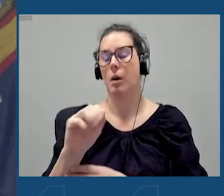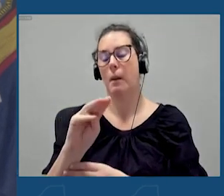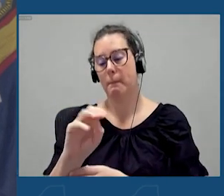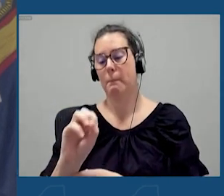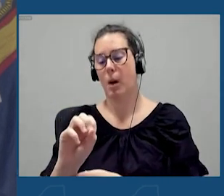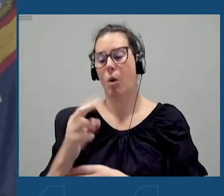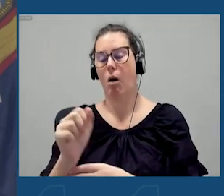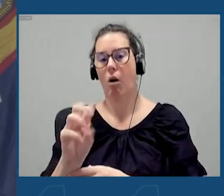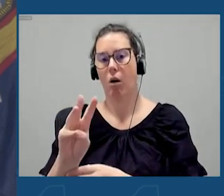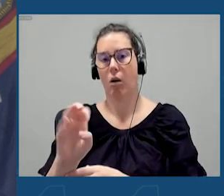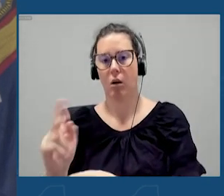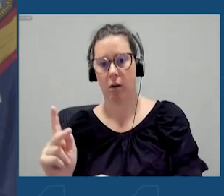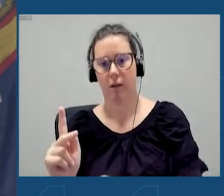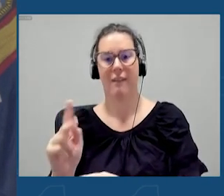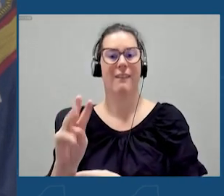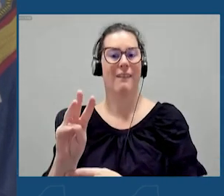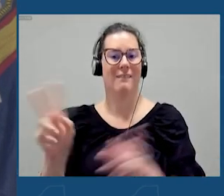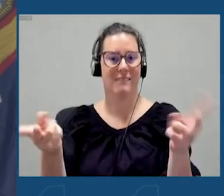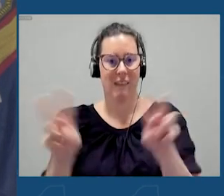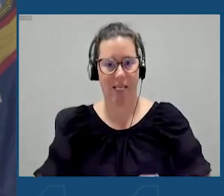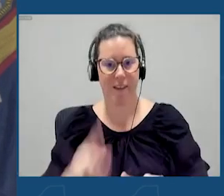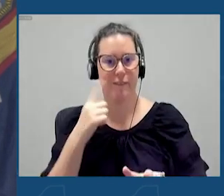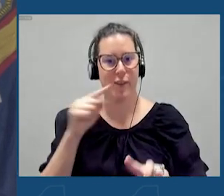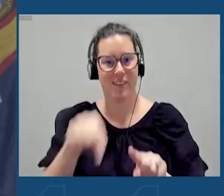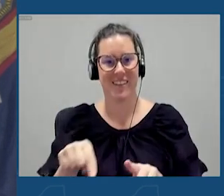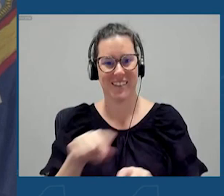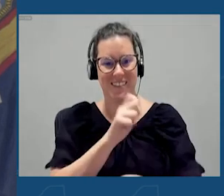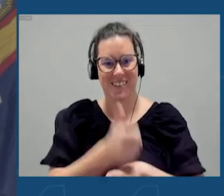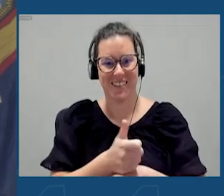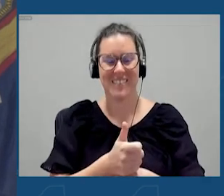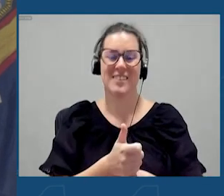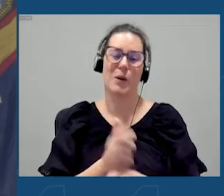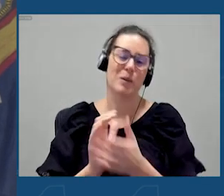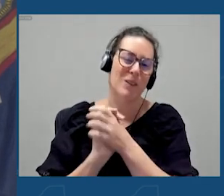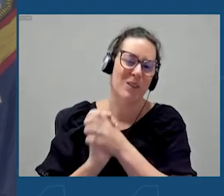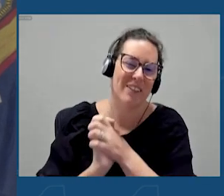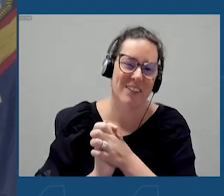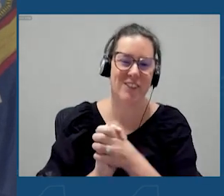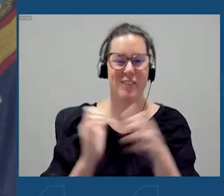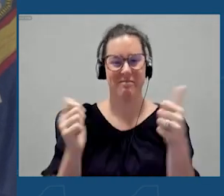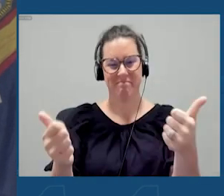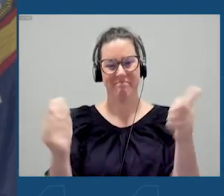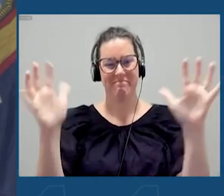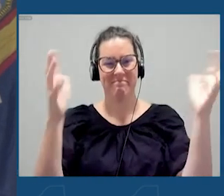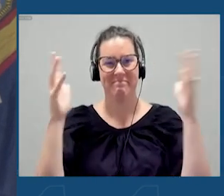Nano Center site. So congratulations.